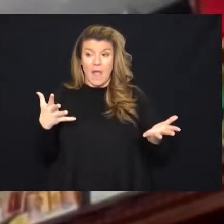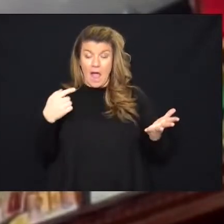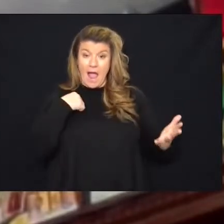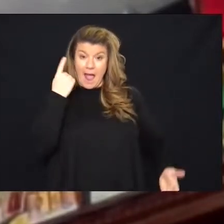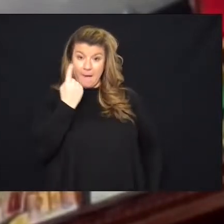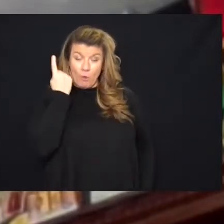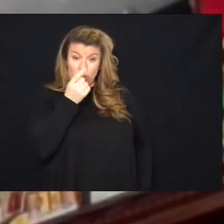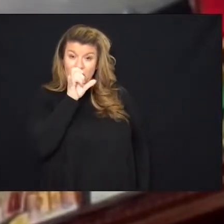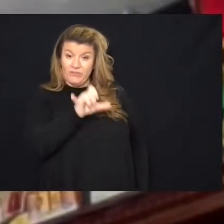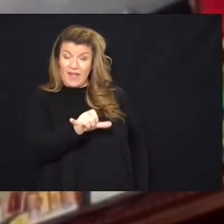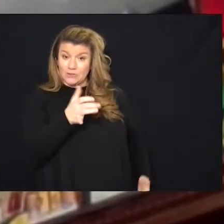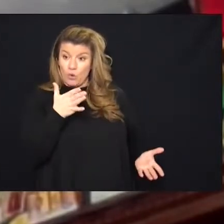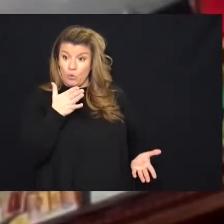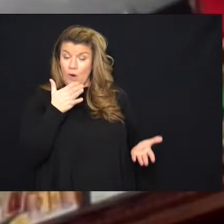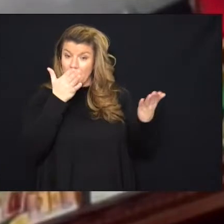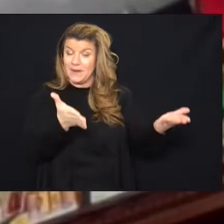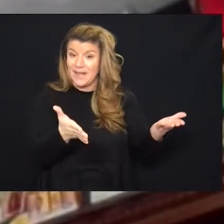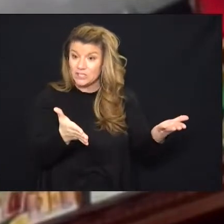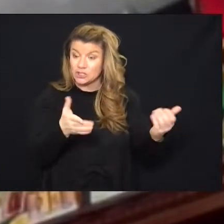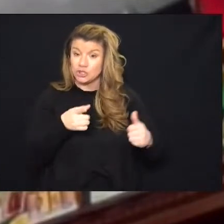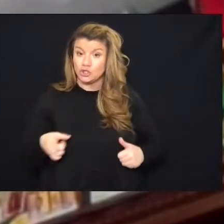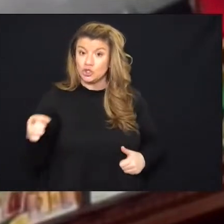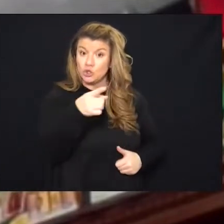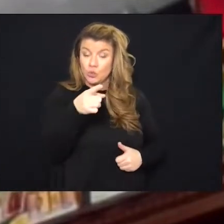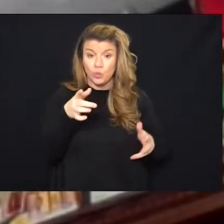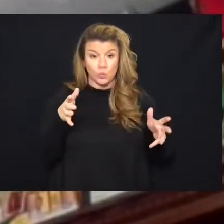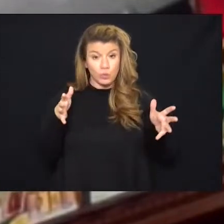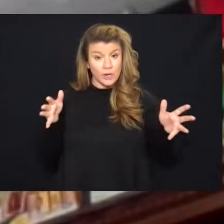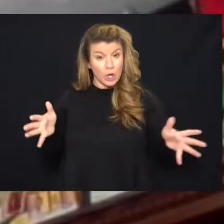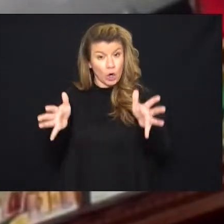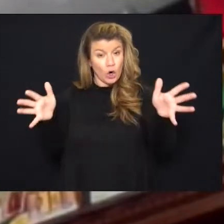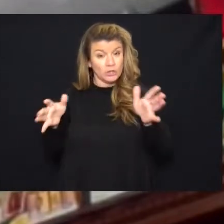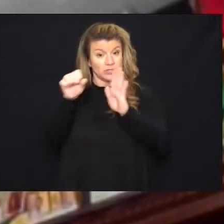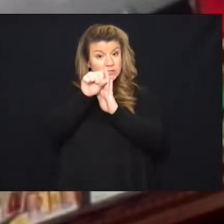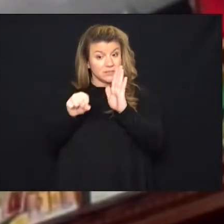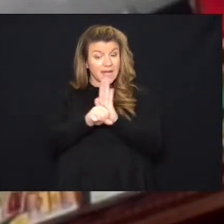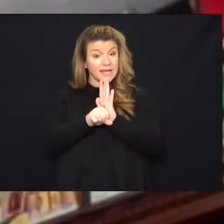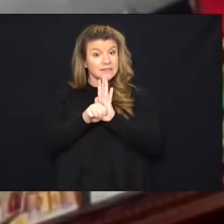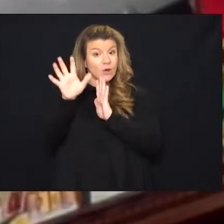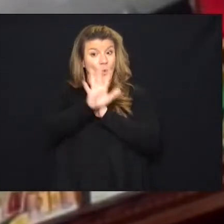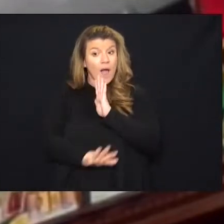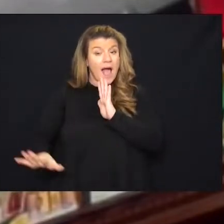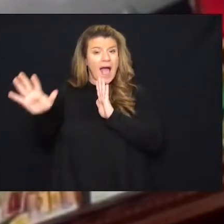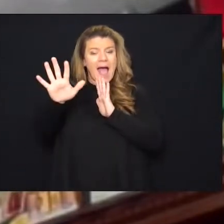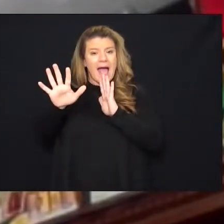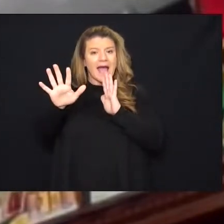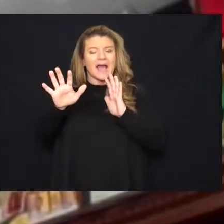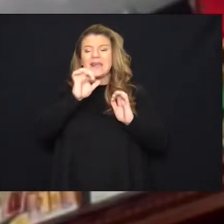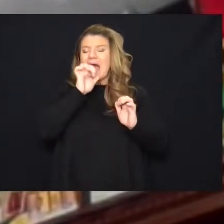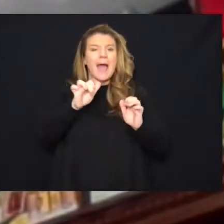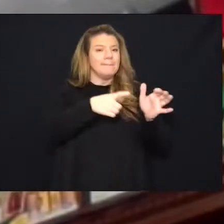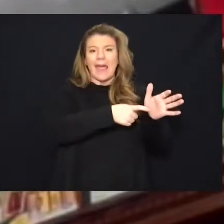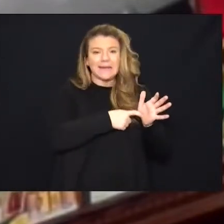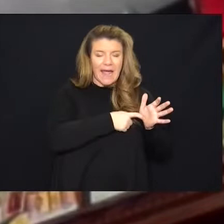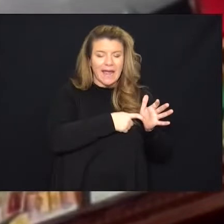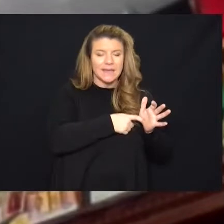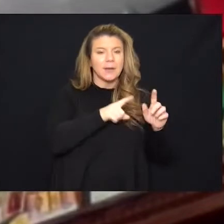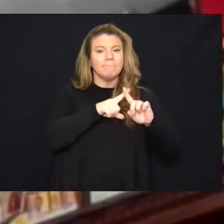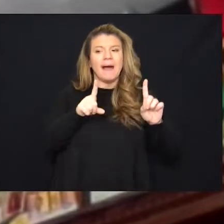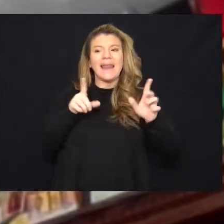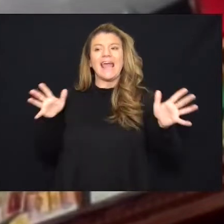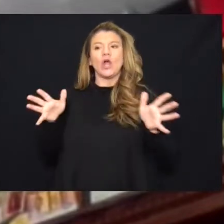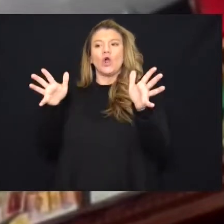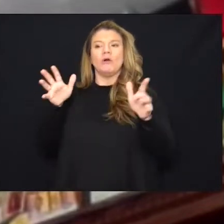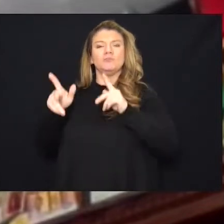a recommendation that you would urge statewide, not any kind of mandate or business closures, but just encouraging people to